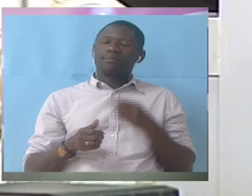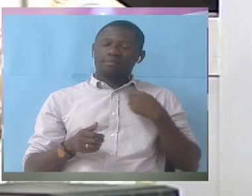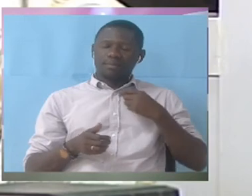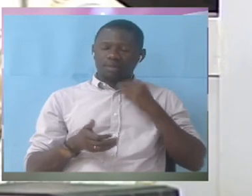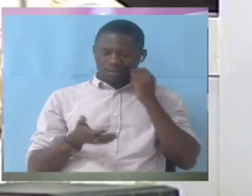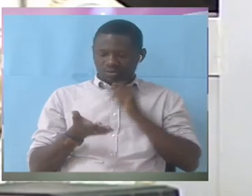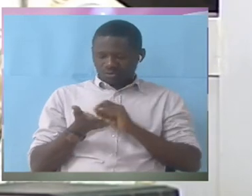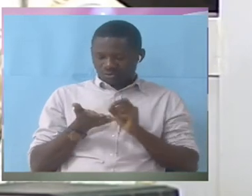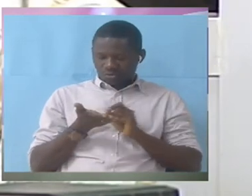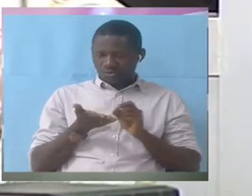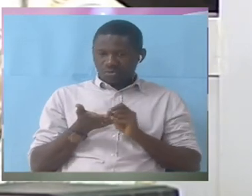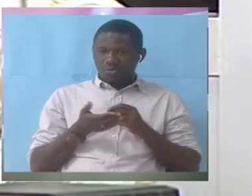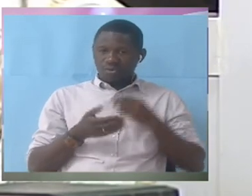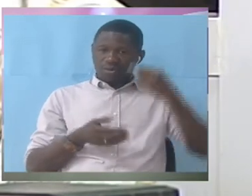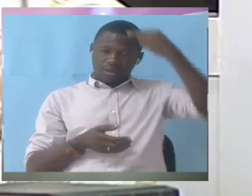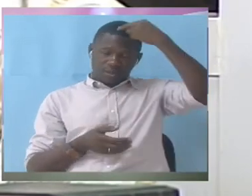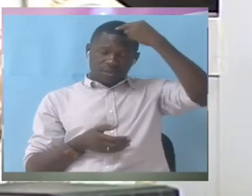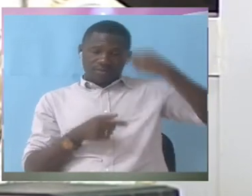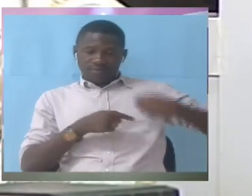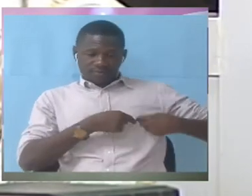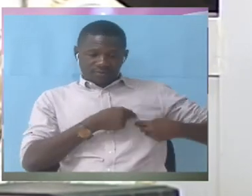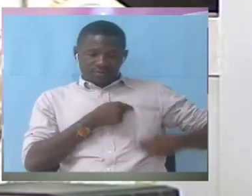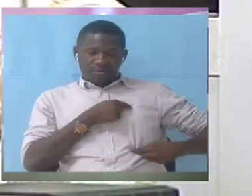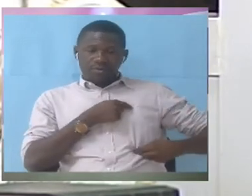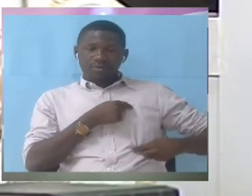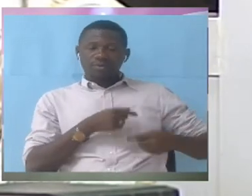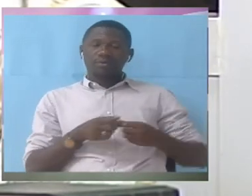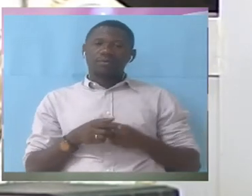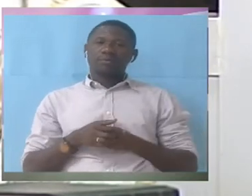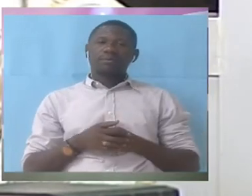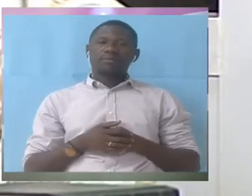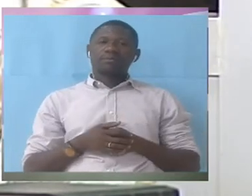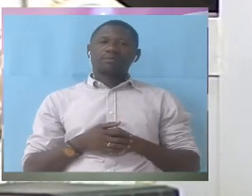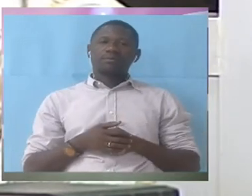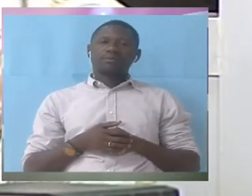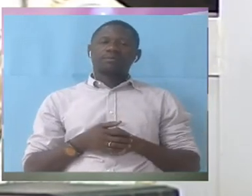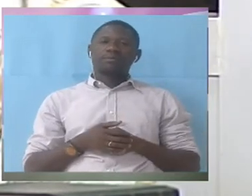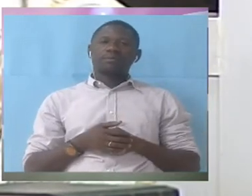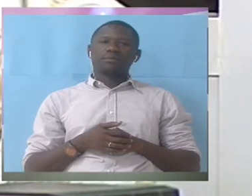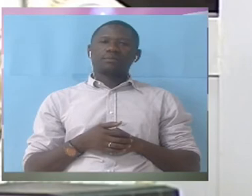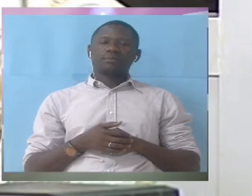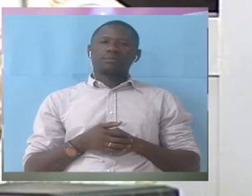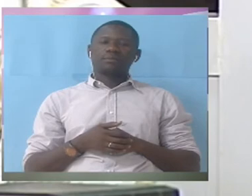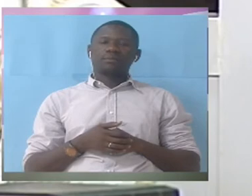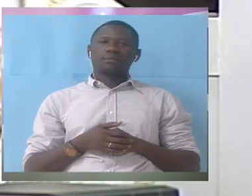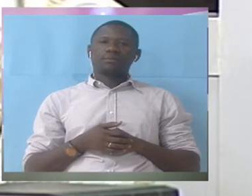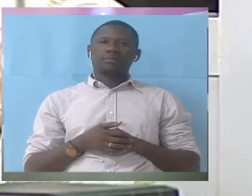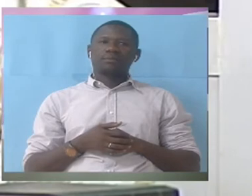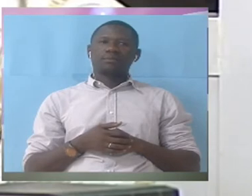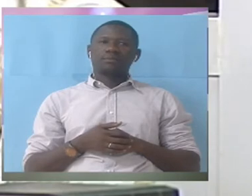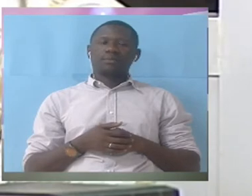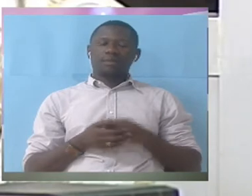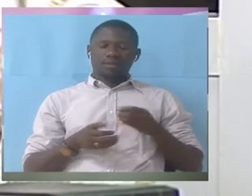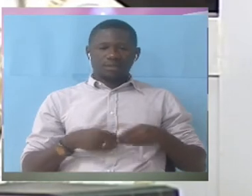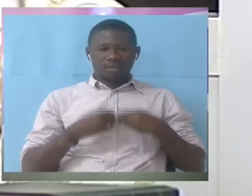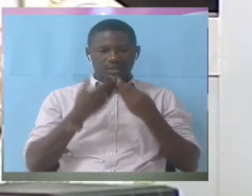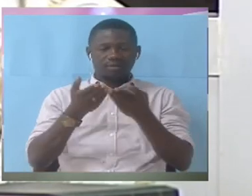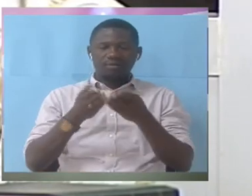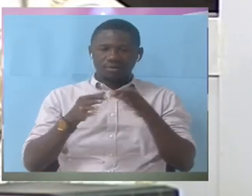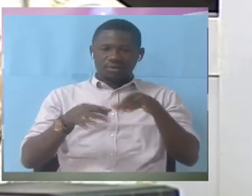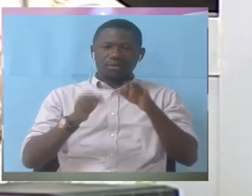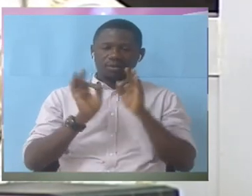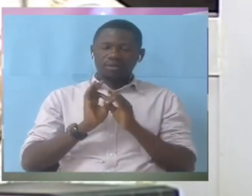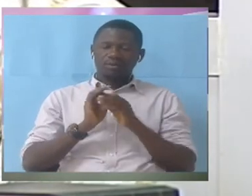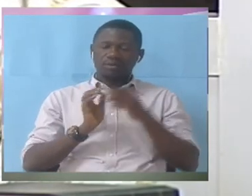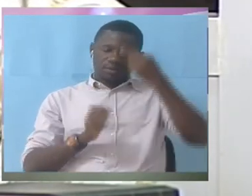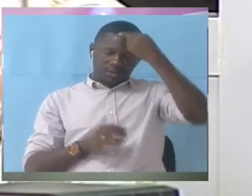wrote to the head of surgery ma nge fatale ko bindu na ka nga xamné mo jité fa ñoo défé opérer and gave it to him to take to the head